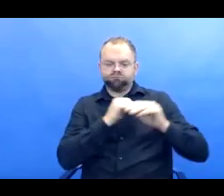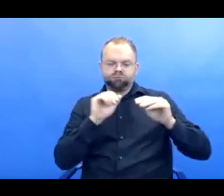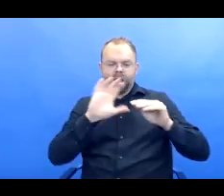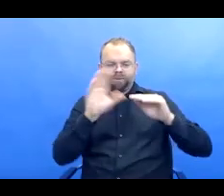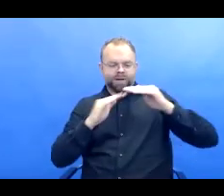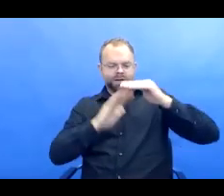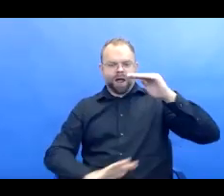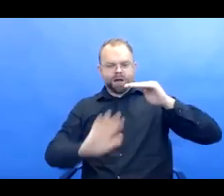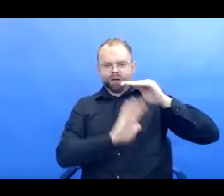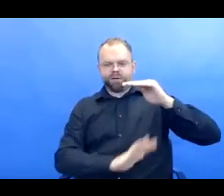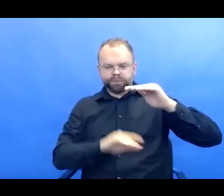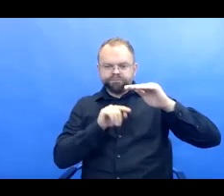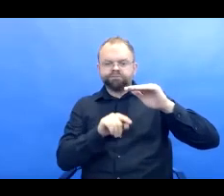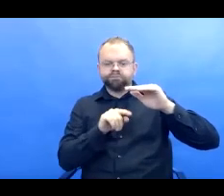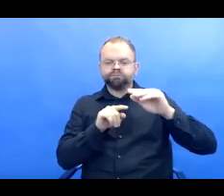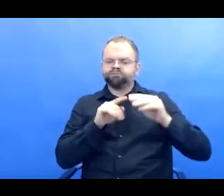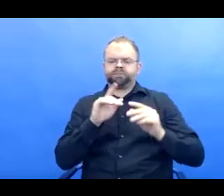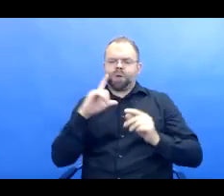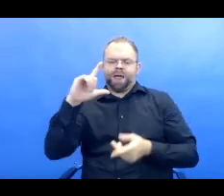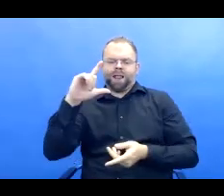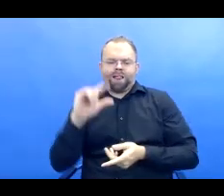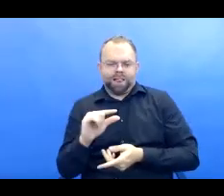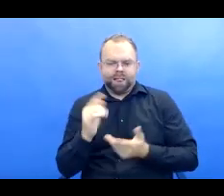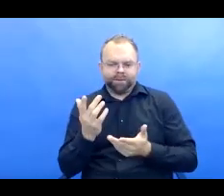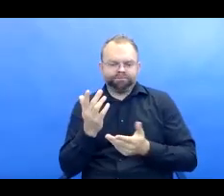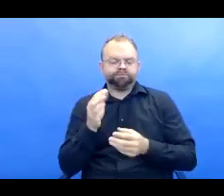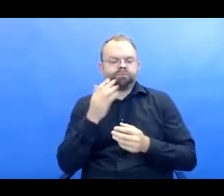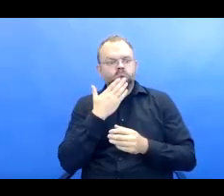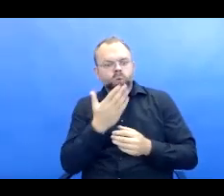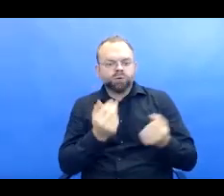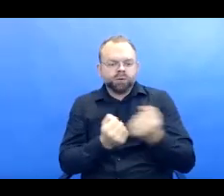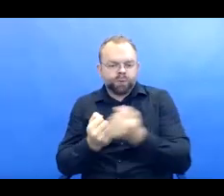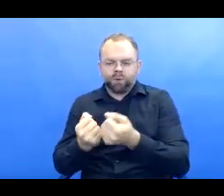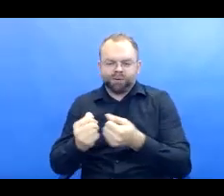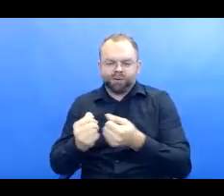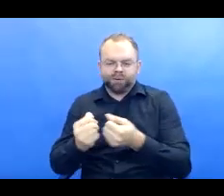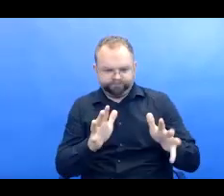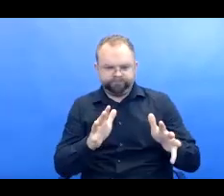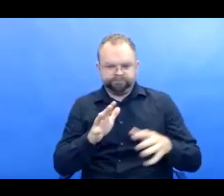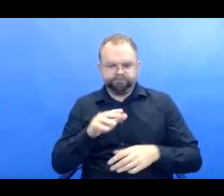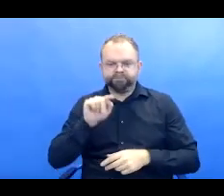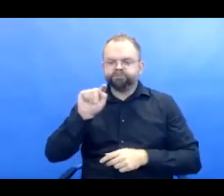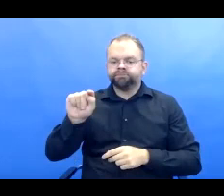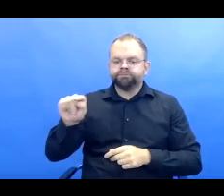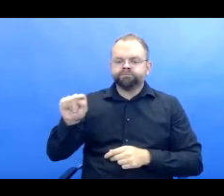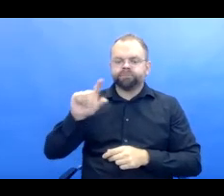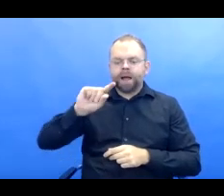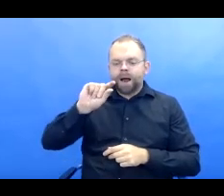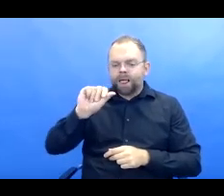targeted. So with less than 7% of persons with significant disabilities